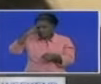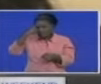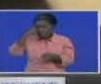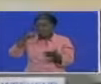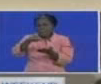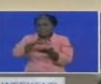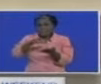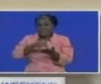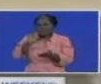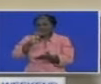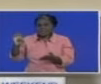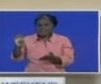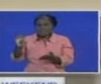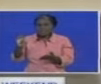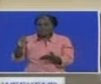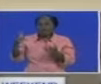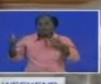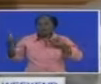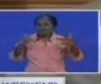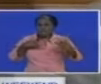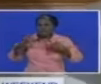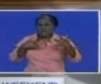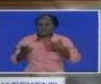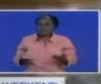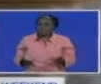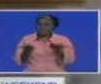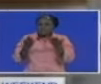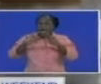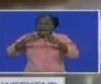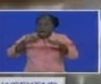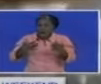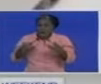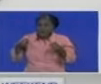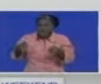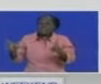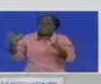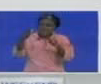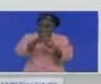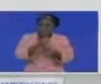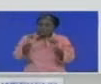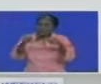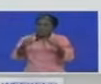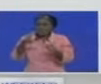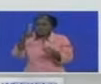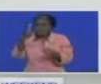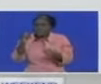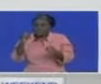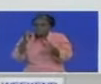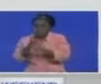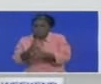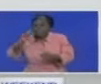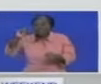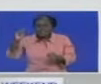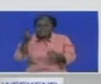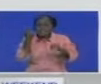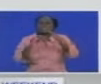Latin America. Concerns are, however, mounting over just how attainable this will be. In the year 2012, Kenya's